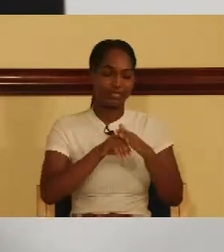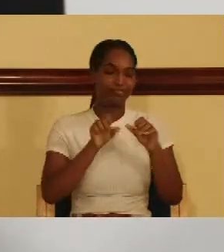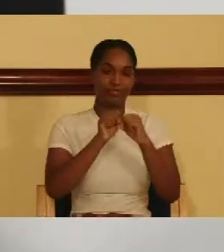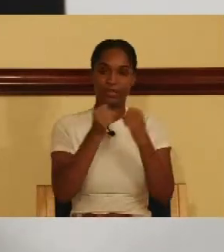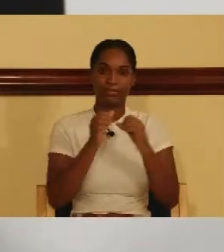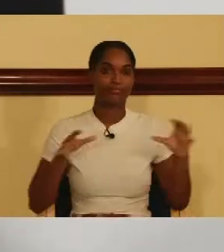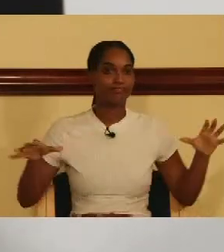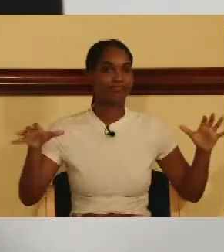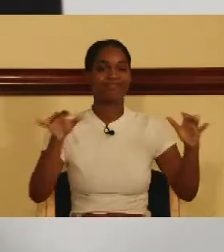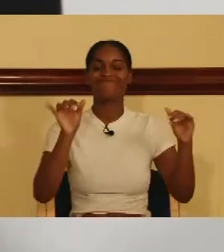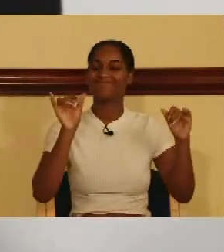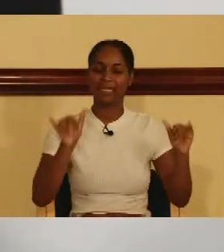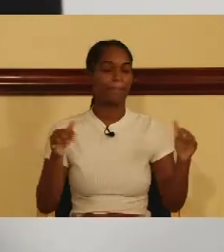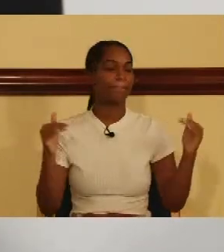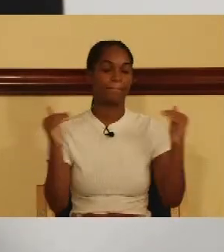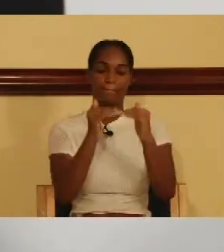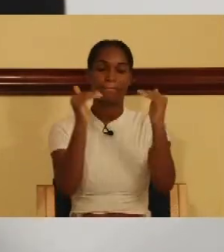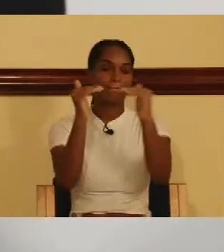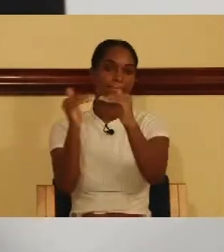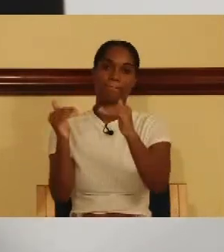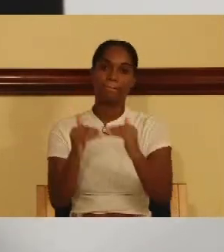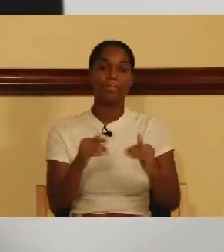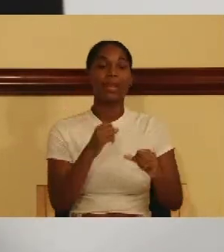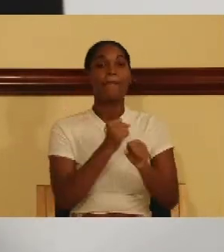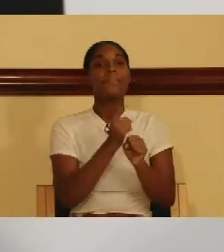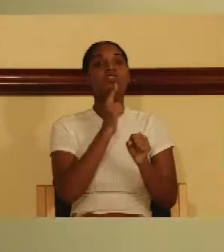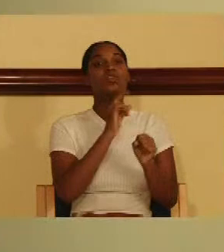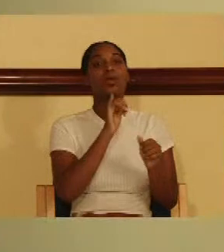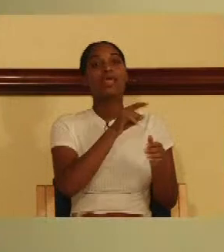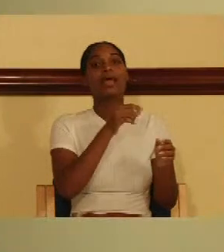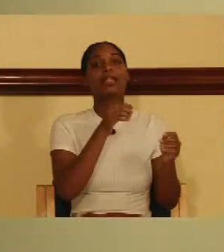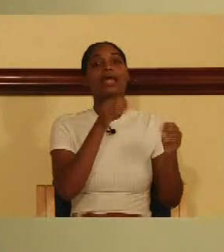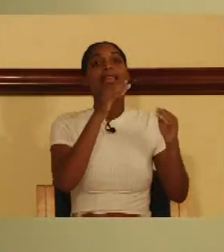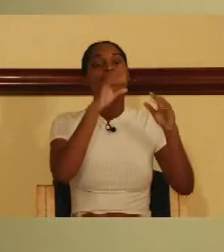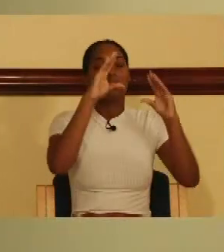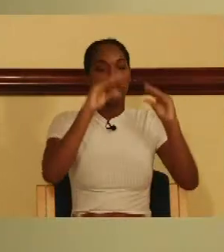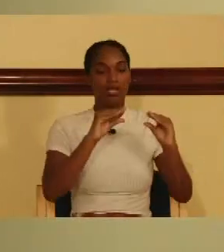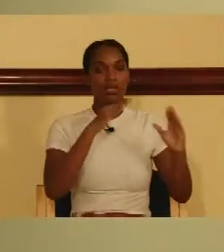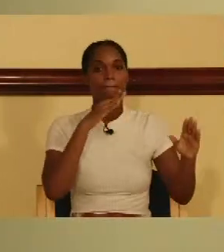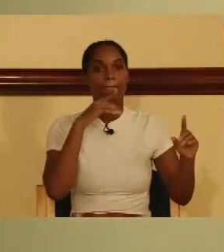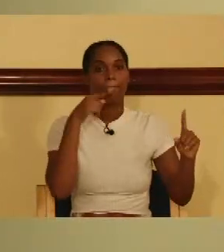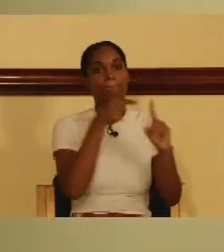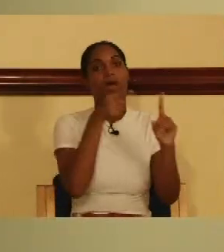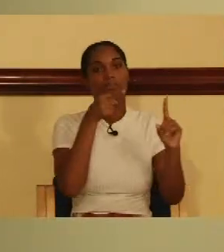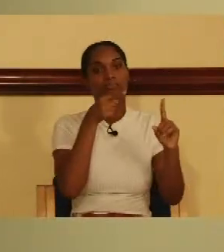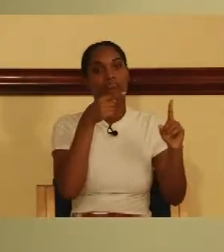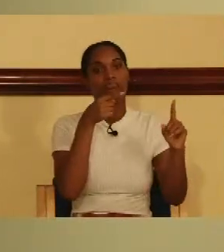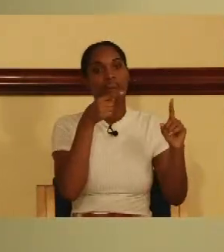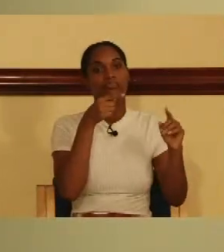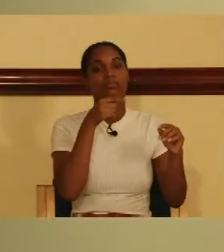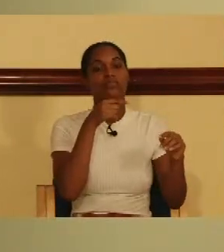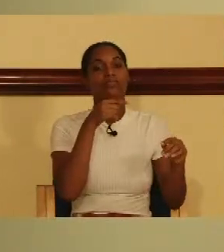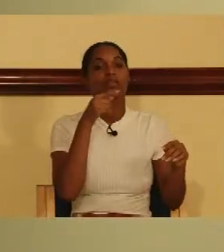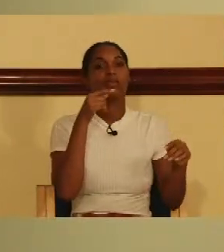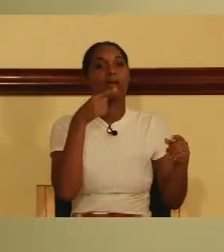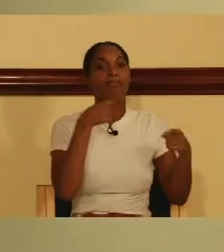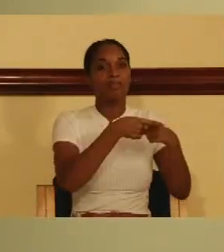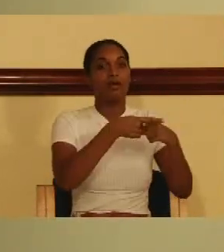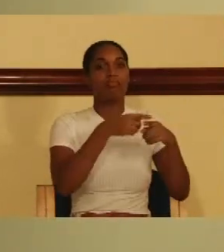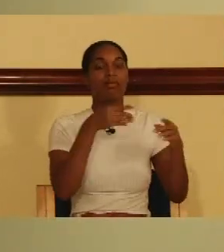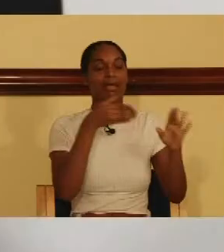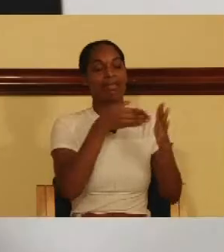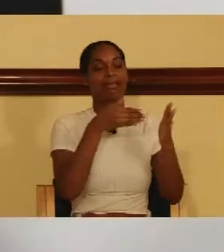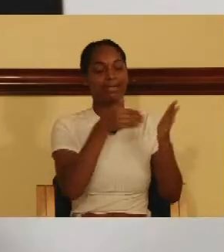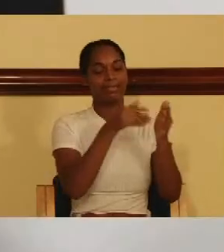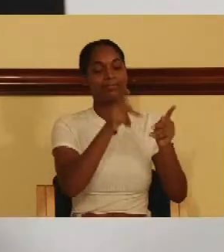is also there to ensure that there is less discrimination or no discrimination against persons with disabilities. And